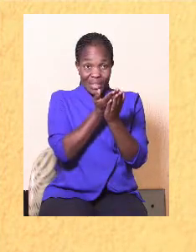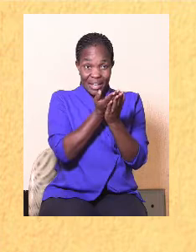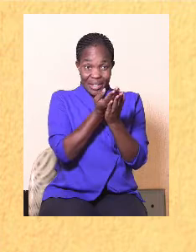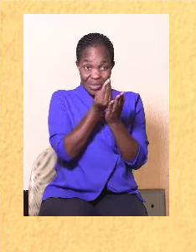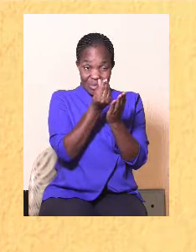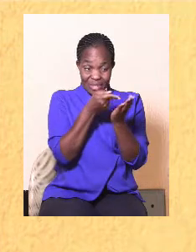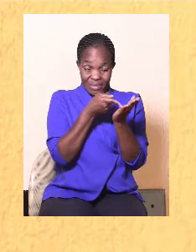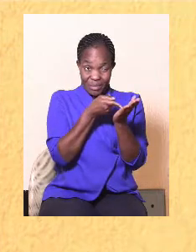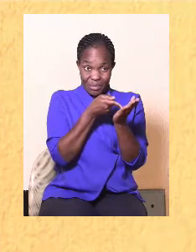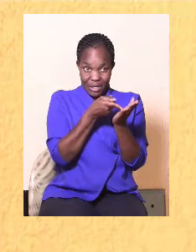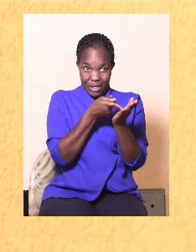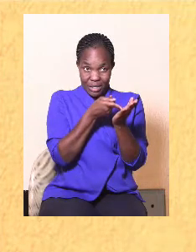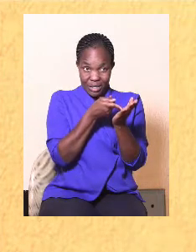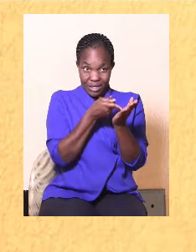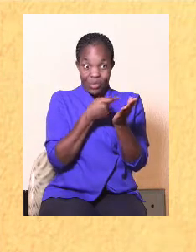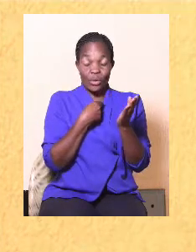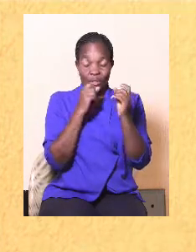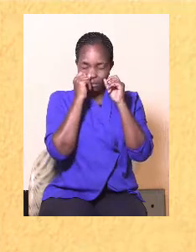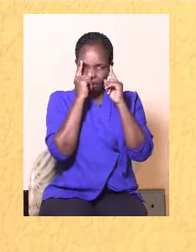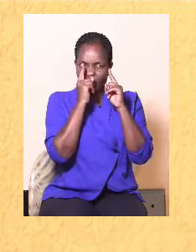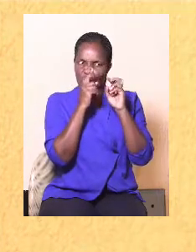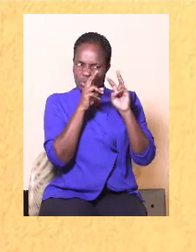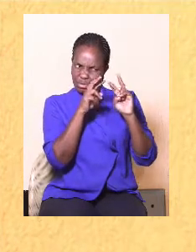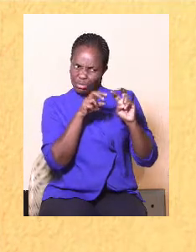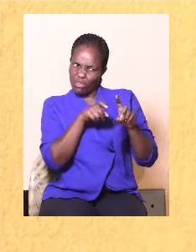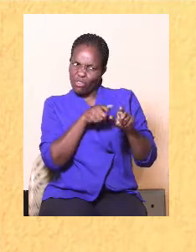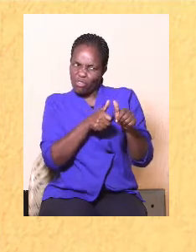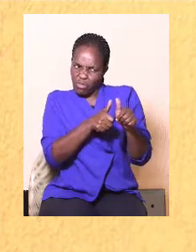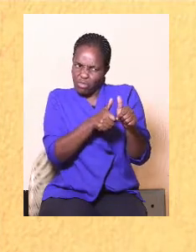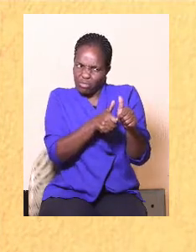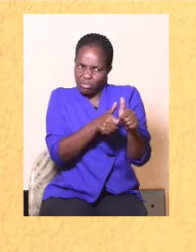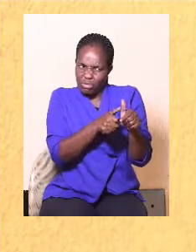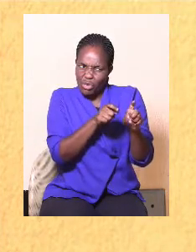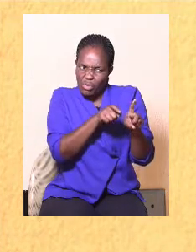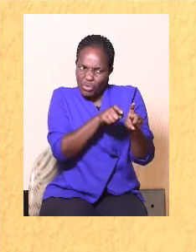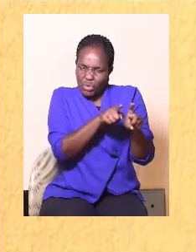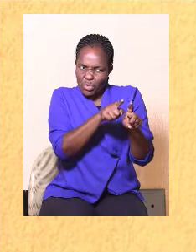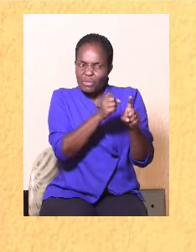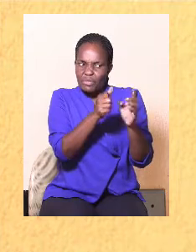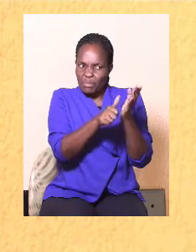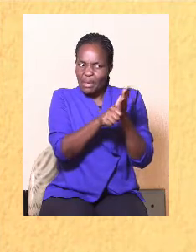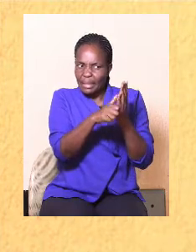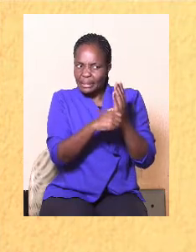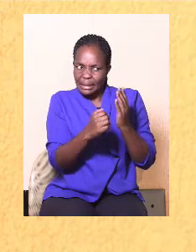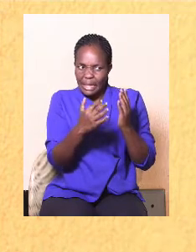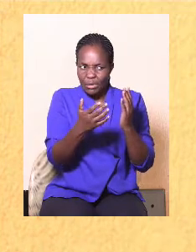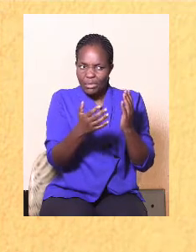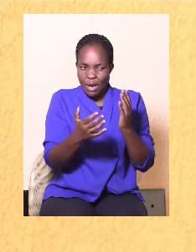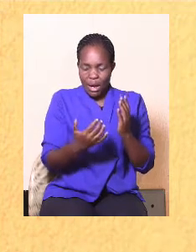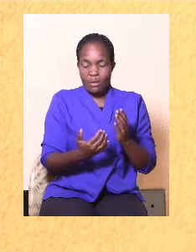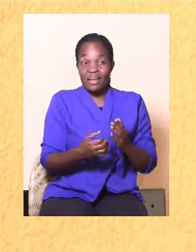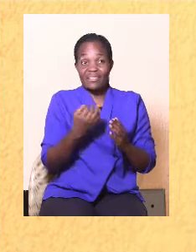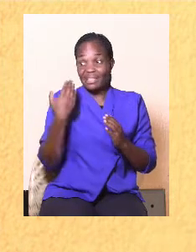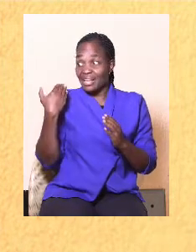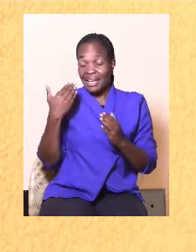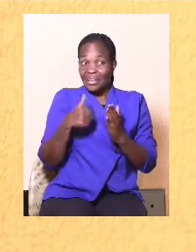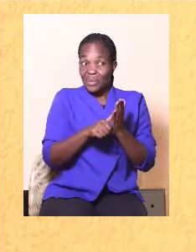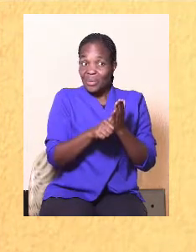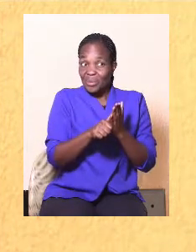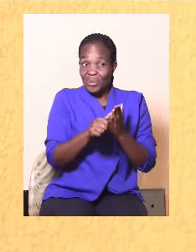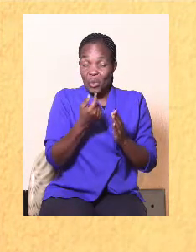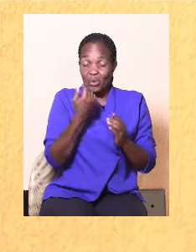tax authority to start looking at your tax affairs, because we are now going to collect information. So if you have an